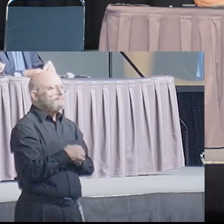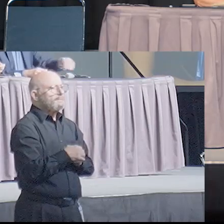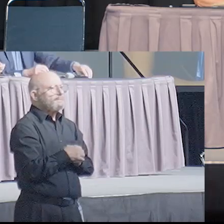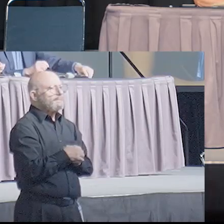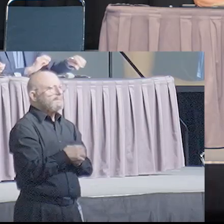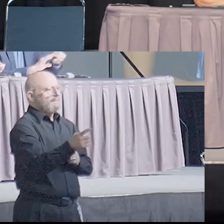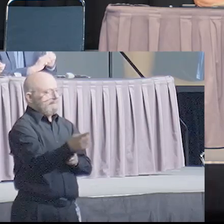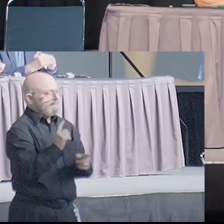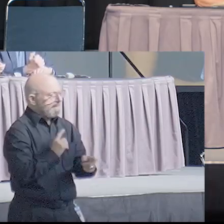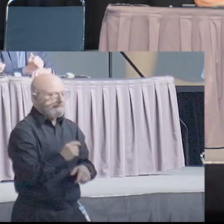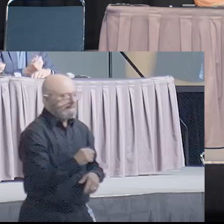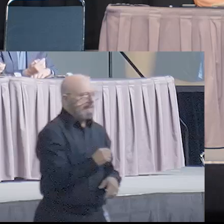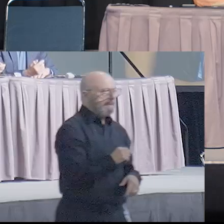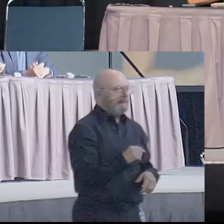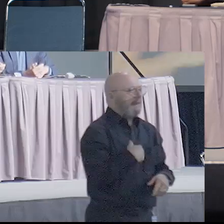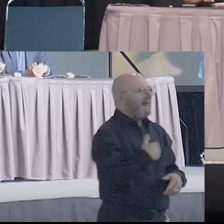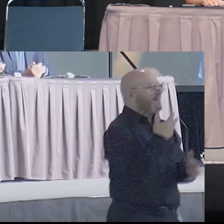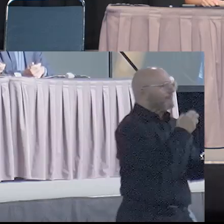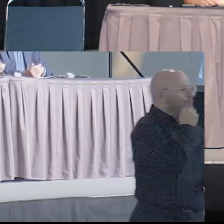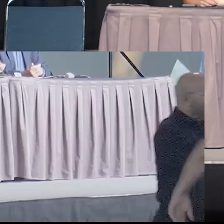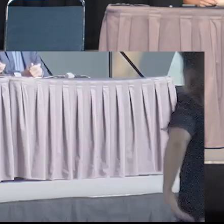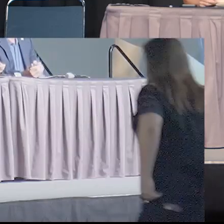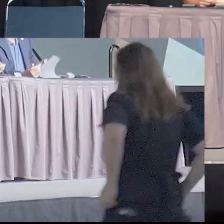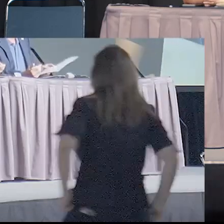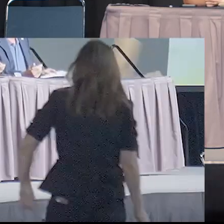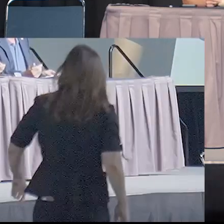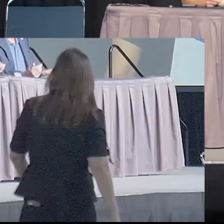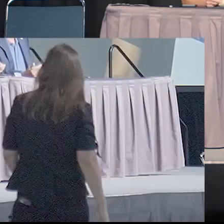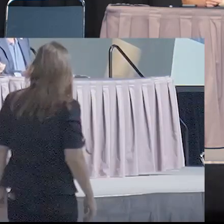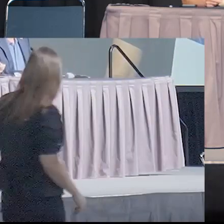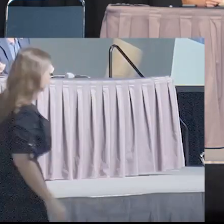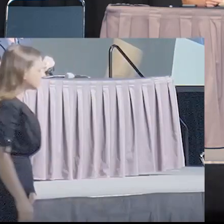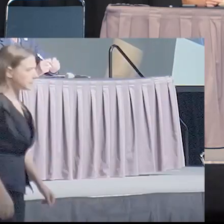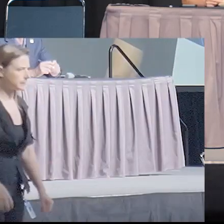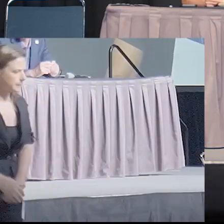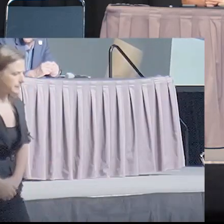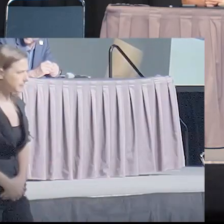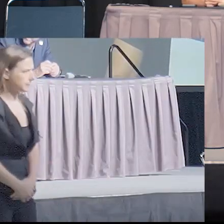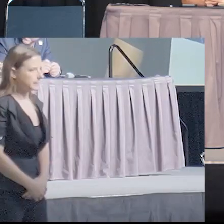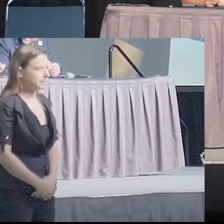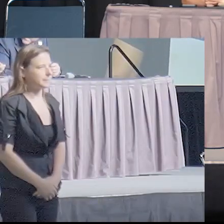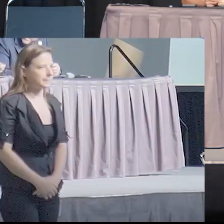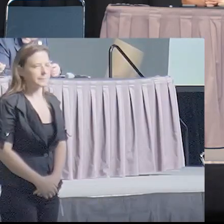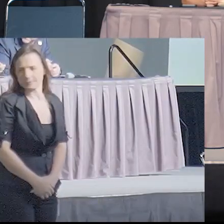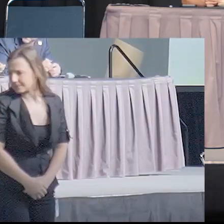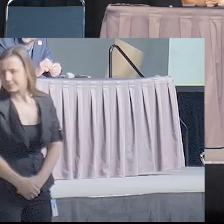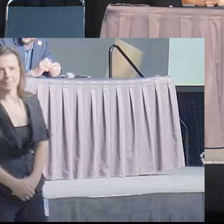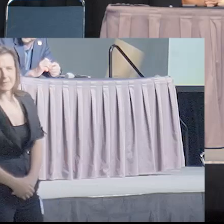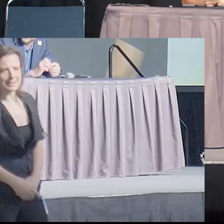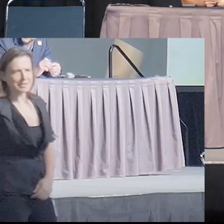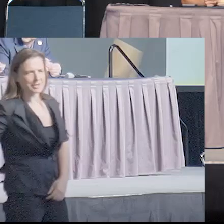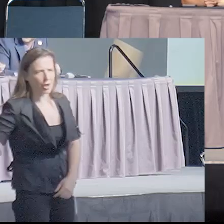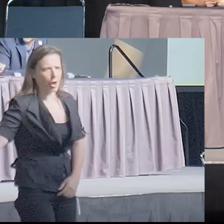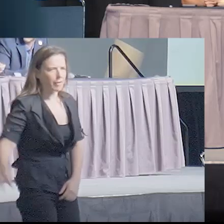an educator, researcher, disability policy expert, and disability rights activist. Lex has been a chief architect of